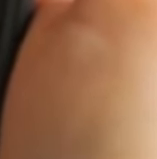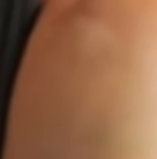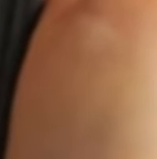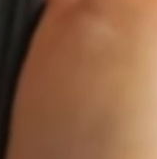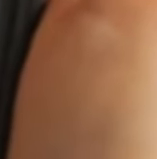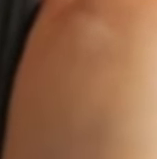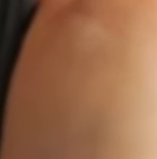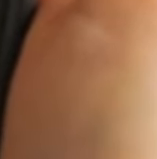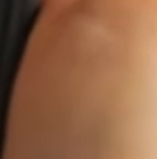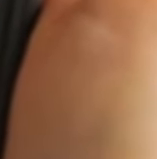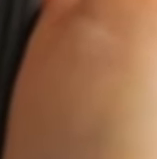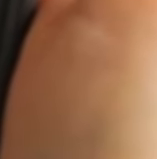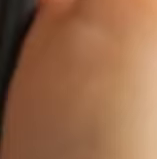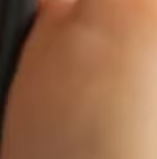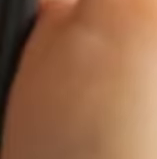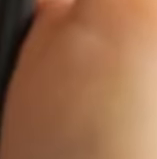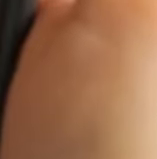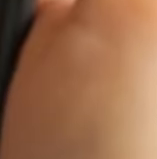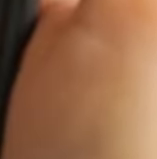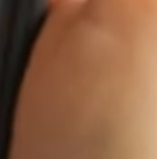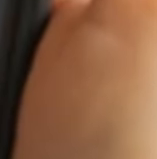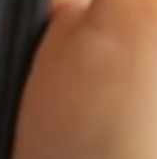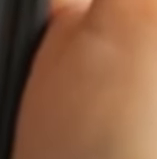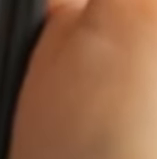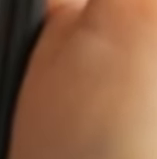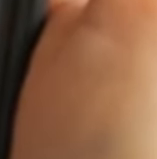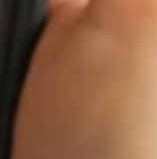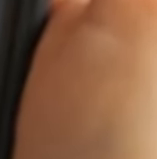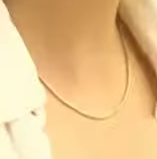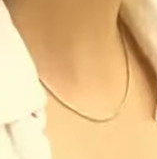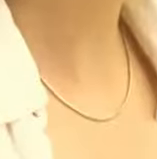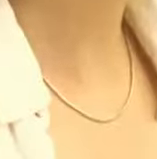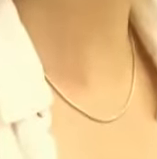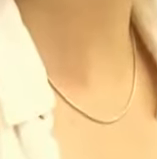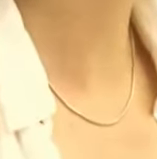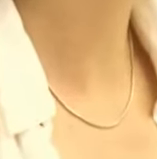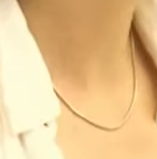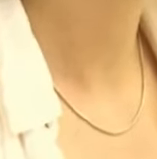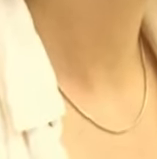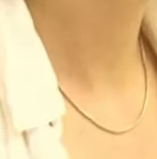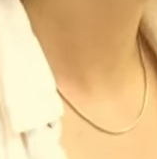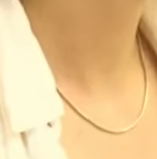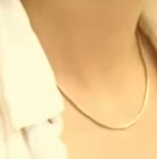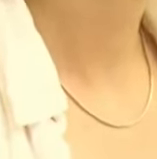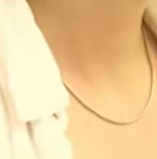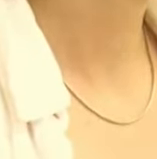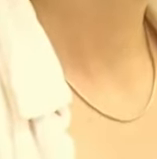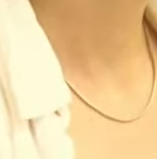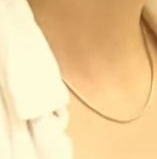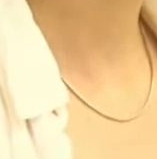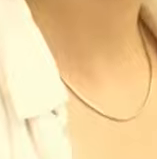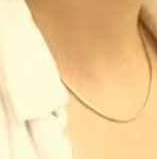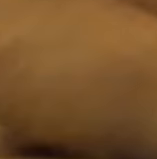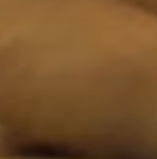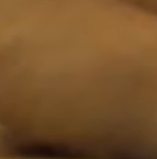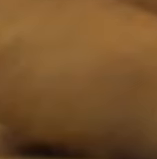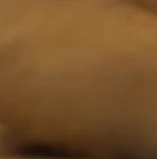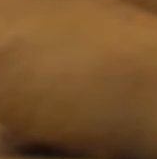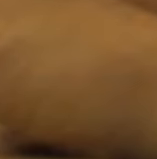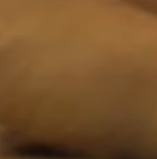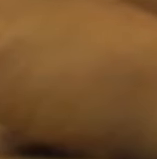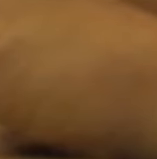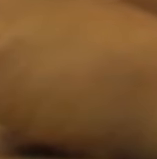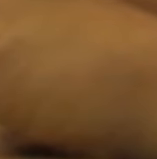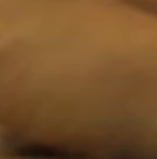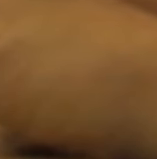every answer provided by ChatGPT needs to be fact-checked. And students especially should take note. Universities are currently debating